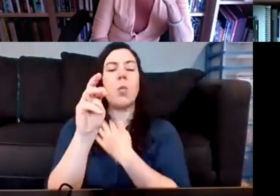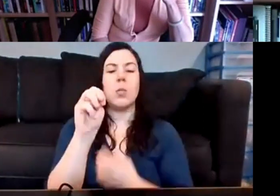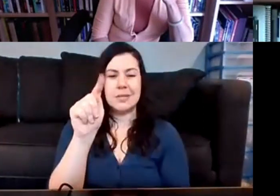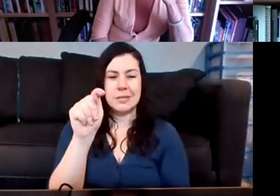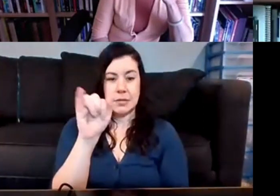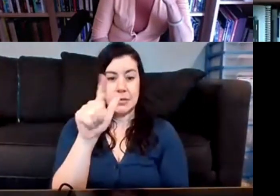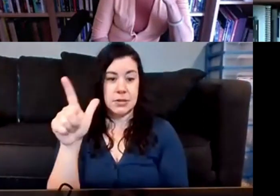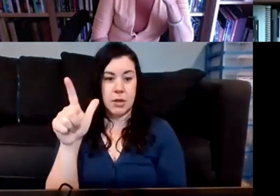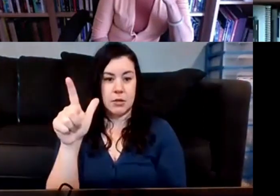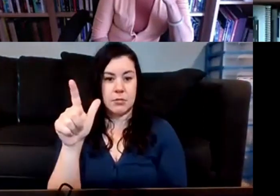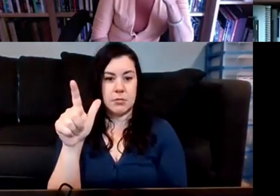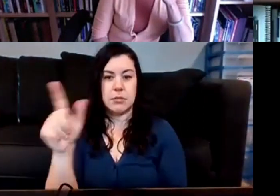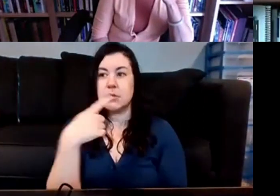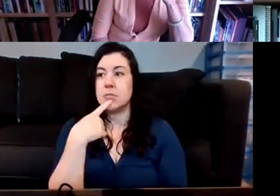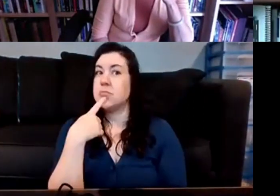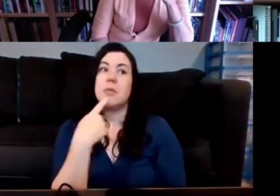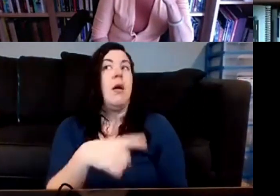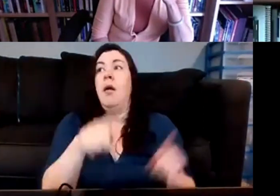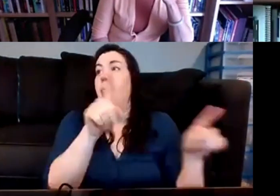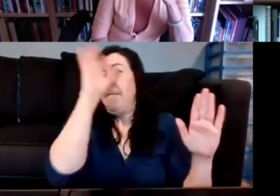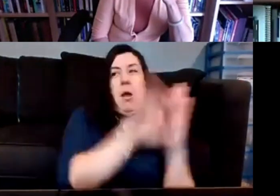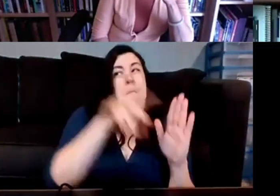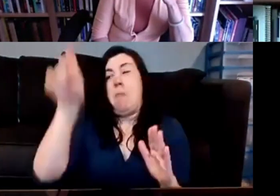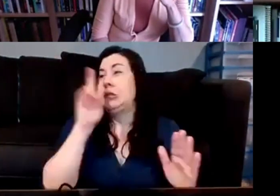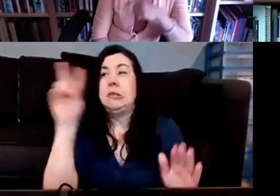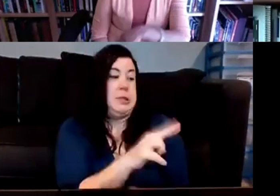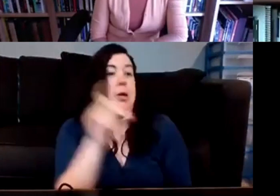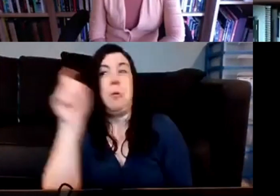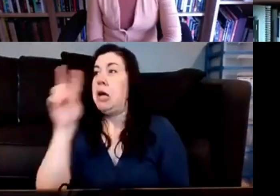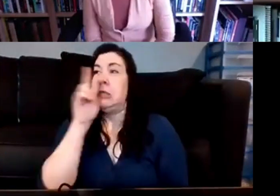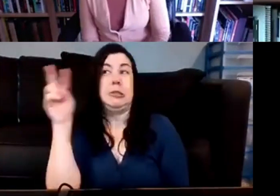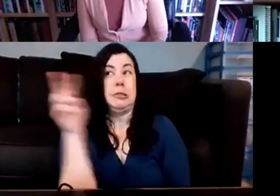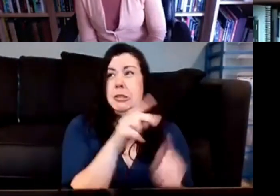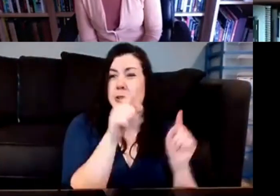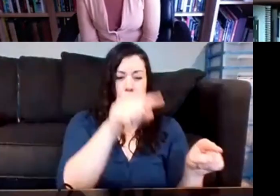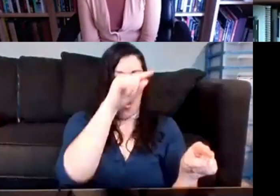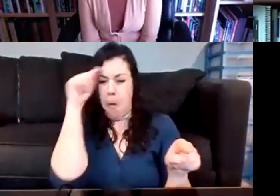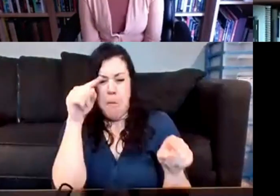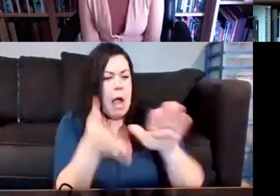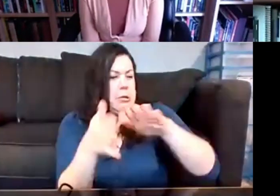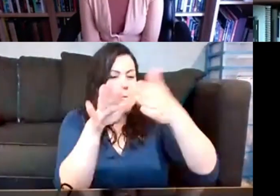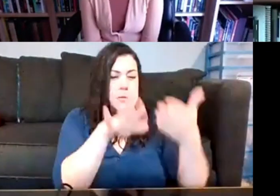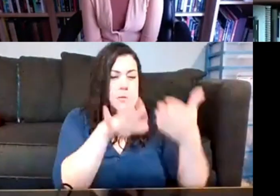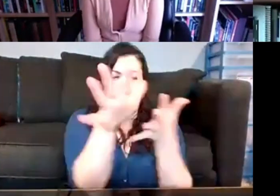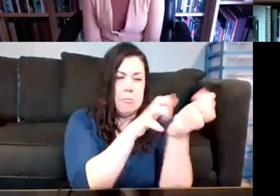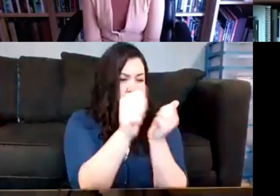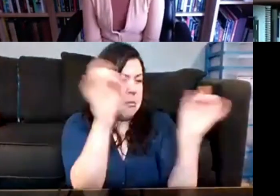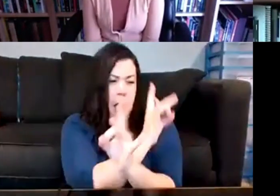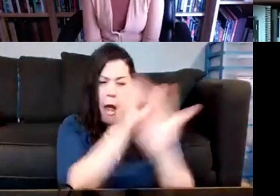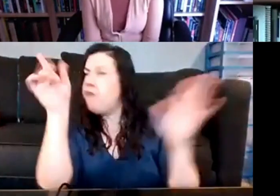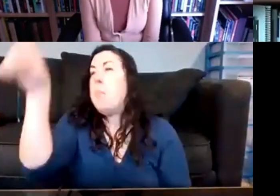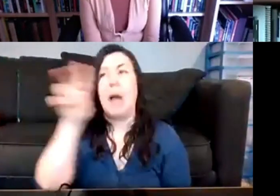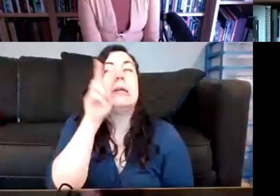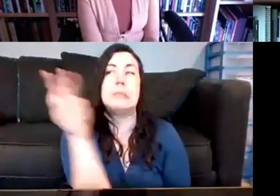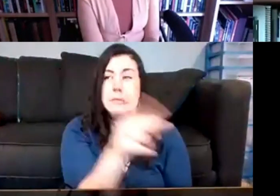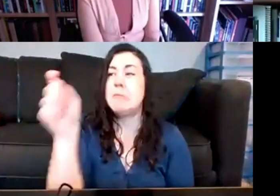people need to see it, they need to see it, they need to see it. Or when these images of Black death and brutality are circulating and violence. People